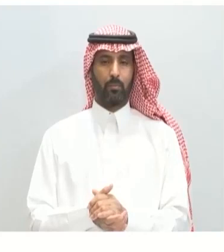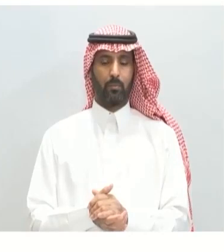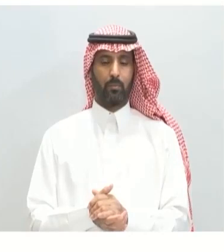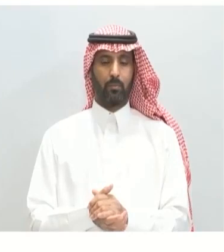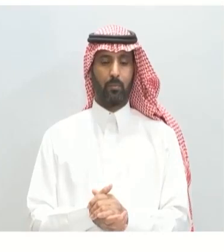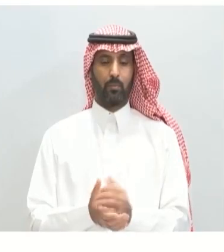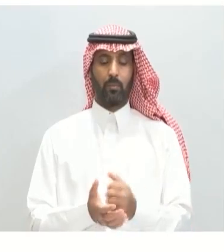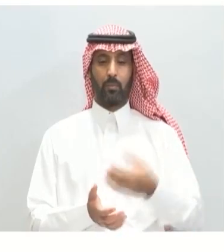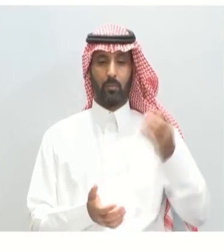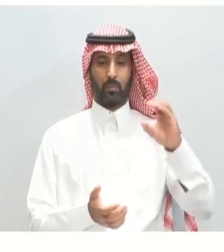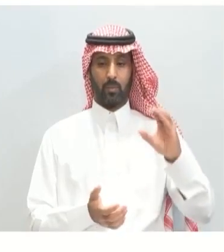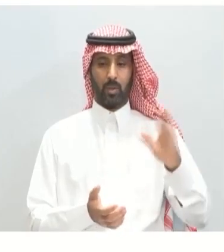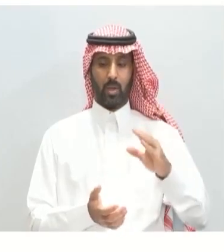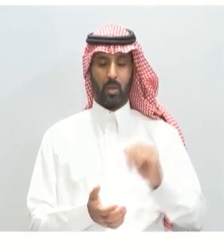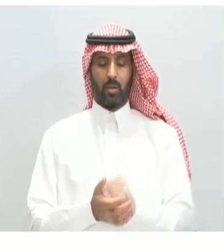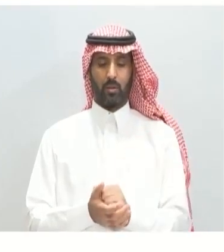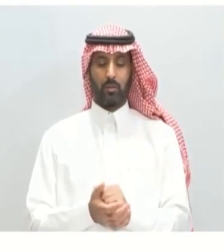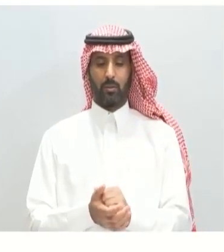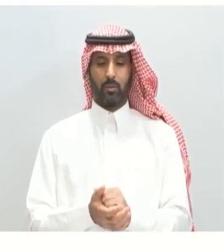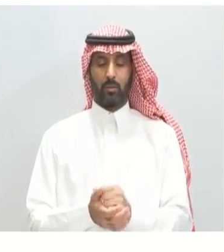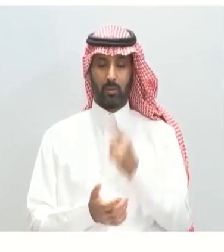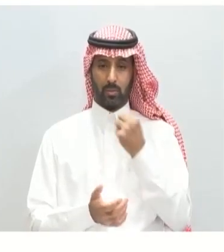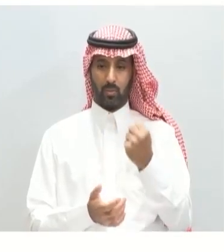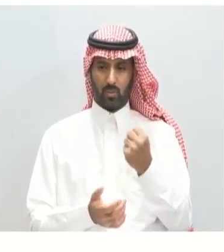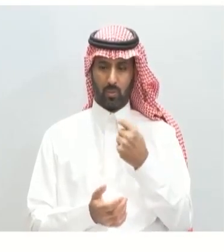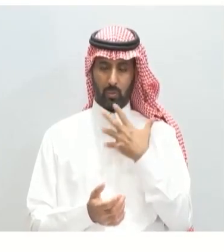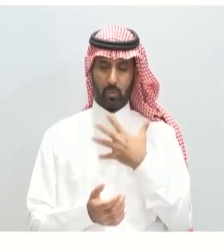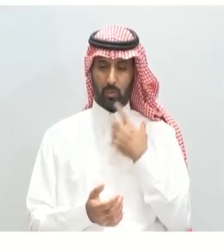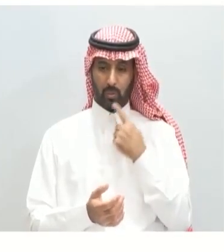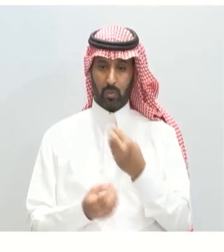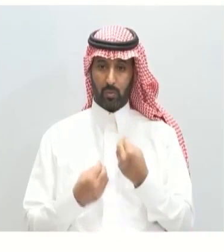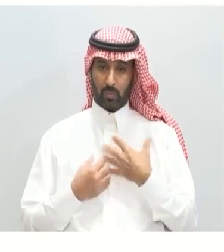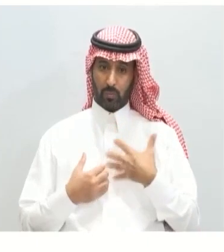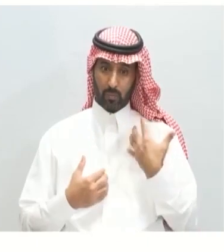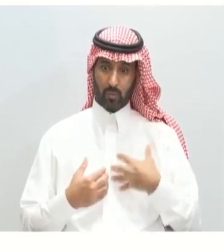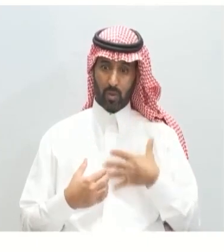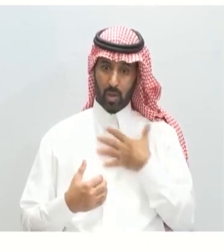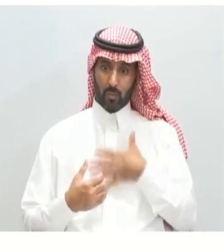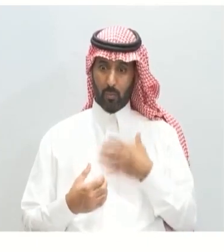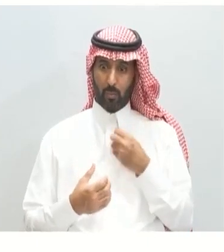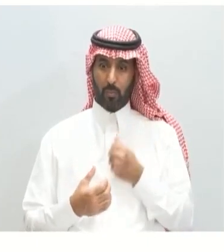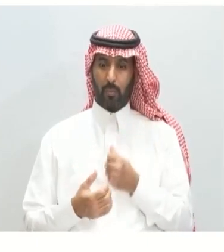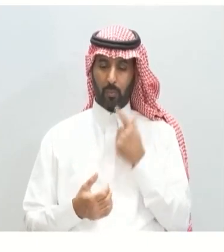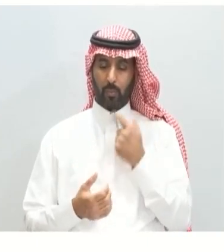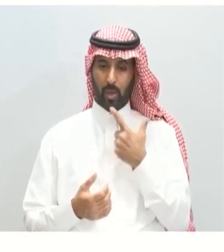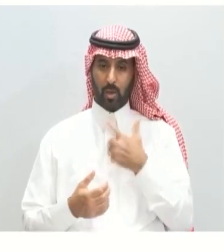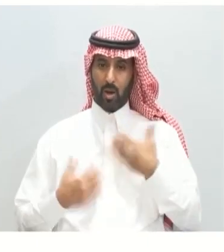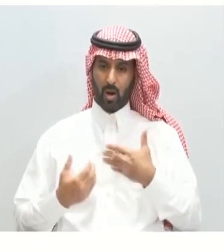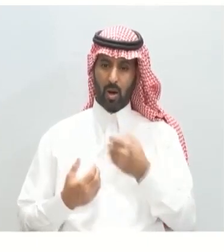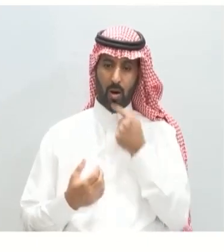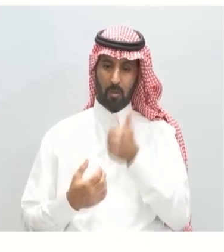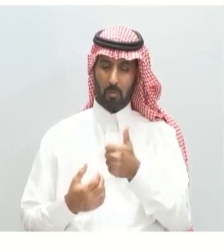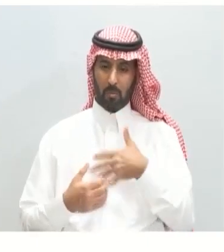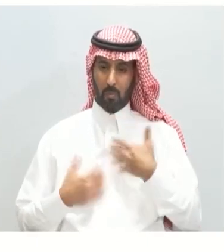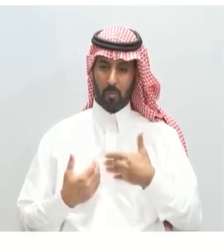It's the letter C. Hearty laugh means strong and with feeling. So it's a real laugh, strong and